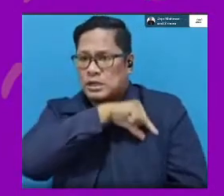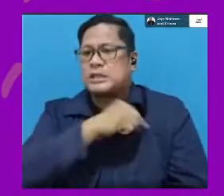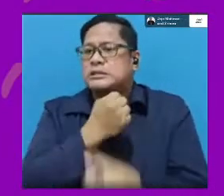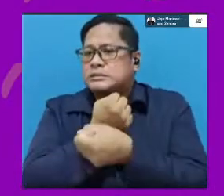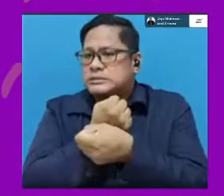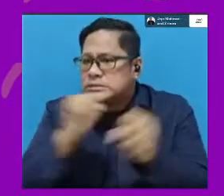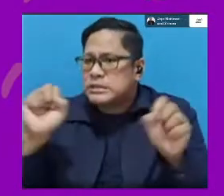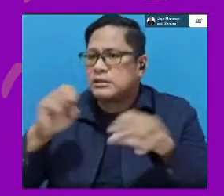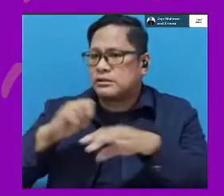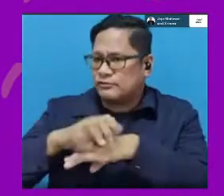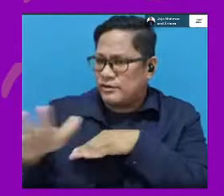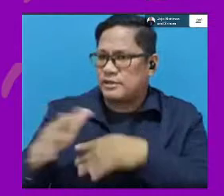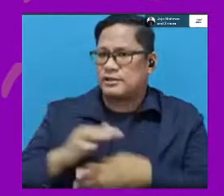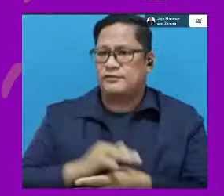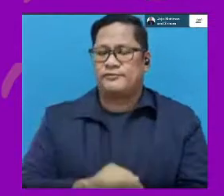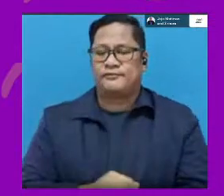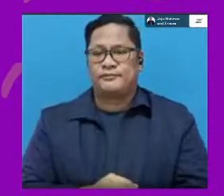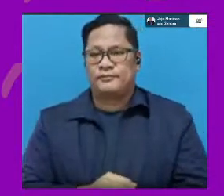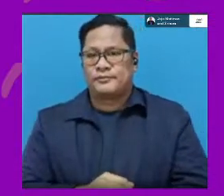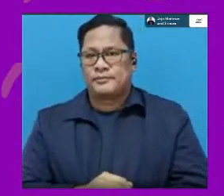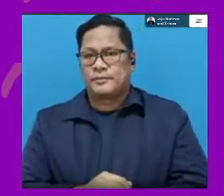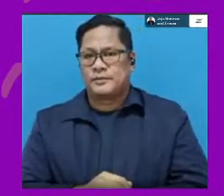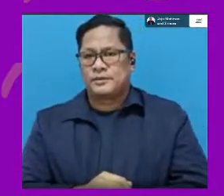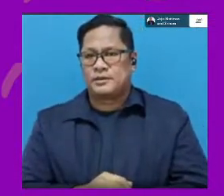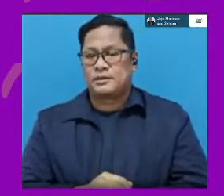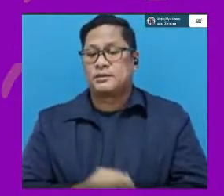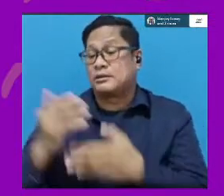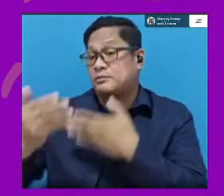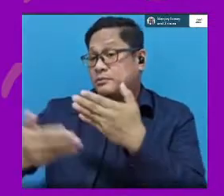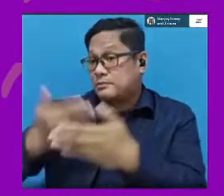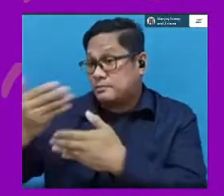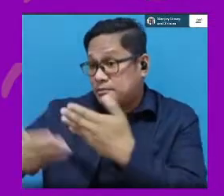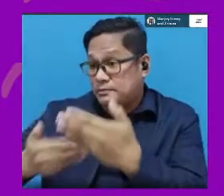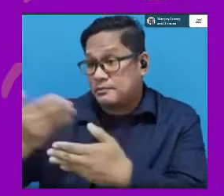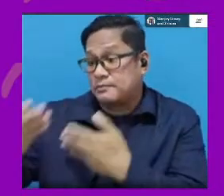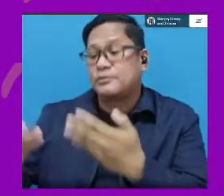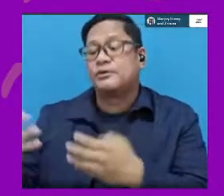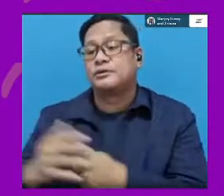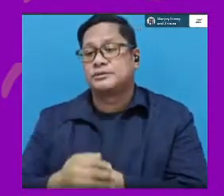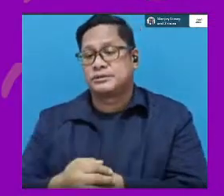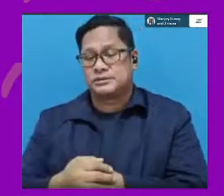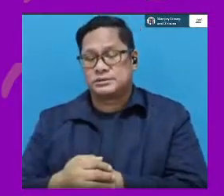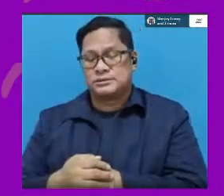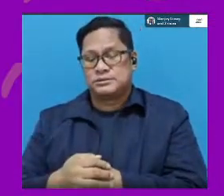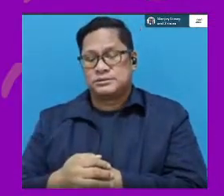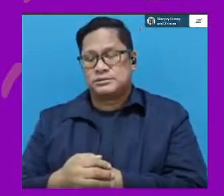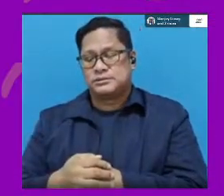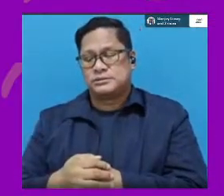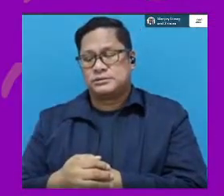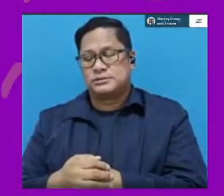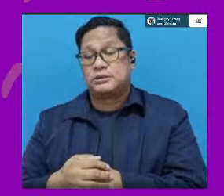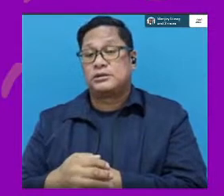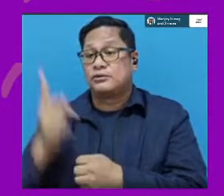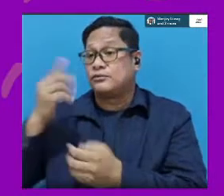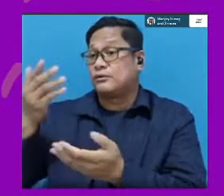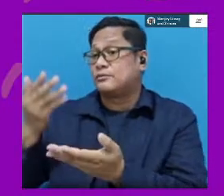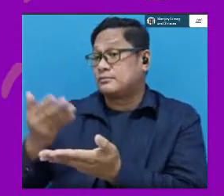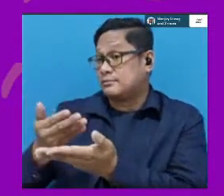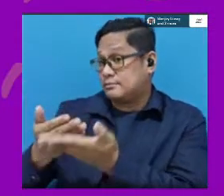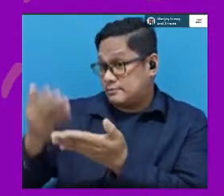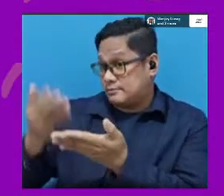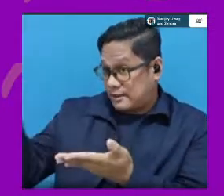effective. This is the process on the procurement of the